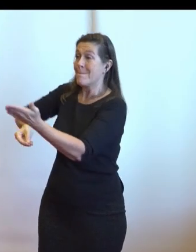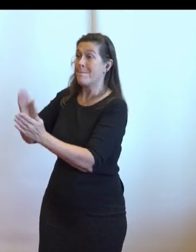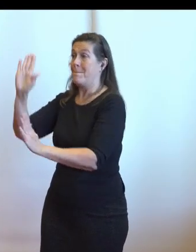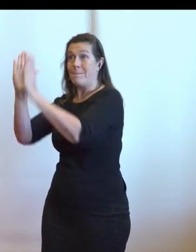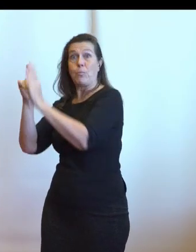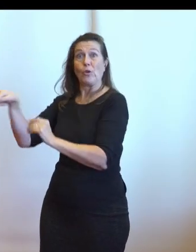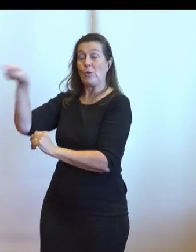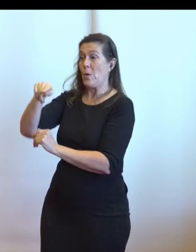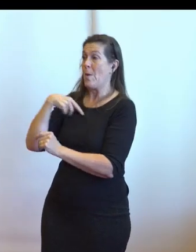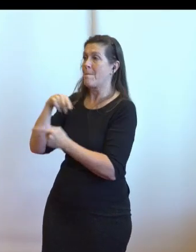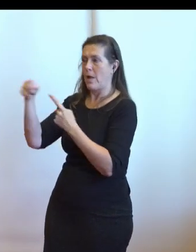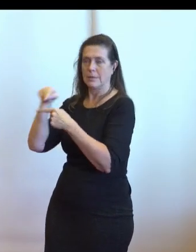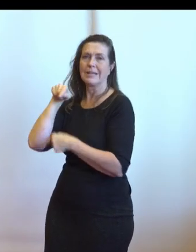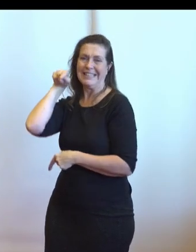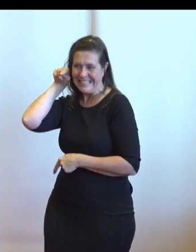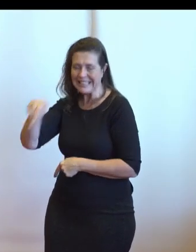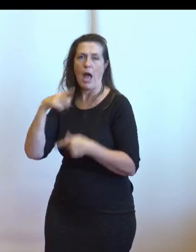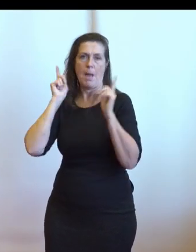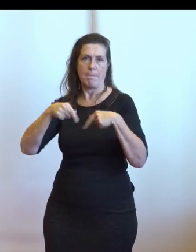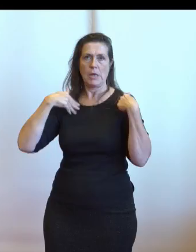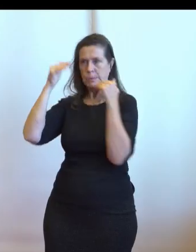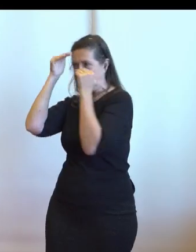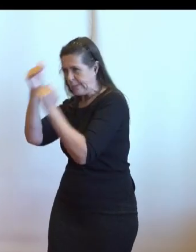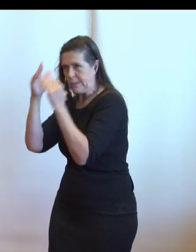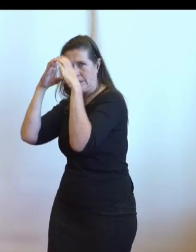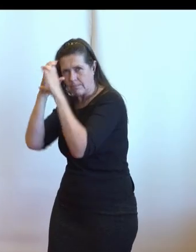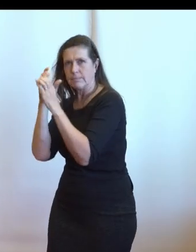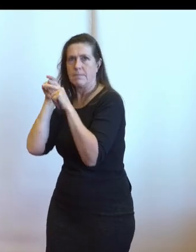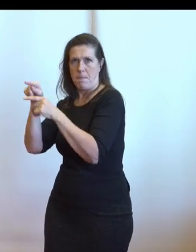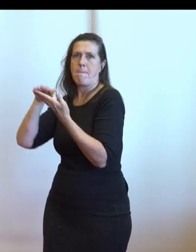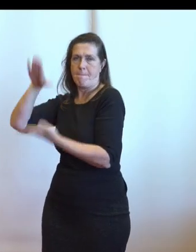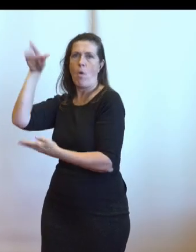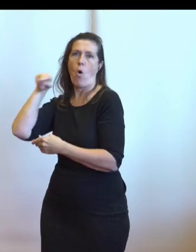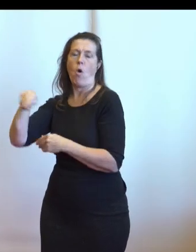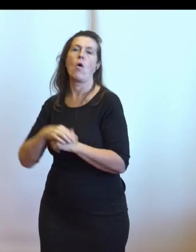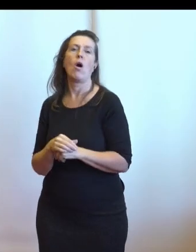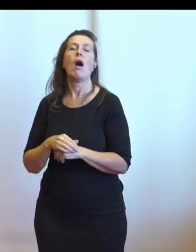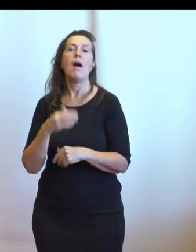a huge impact in the future, because that's the stuff that's coming on board now rather than retrofitting.